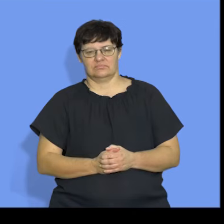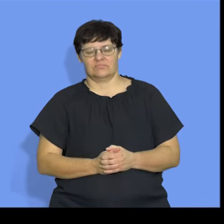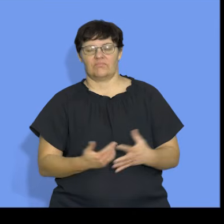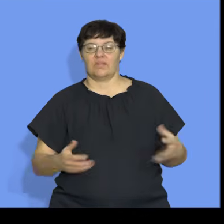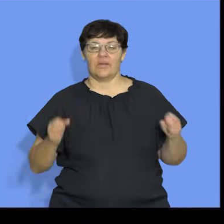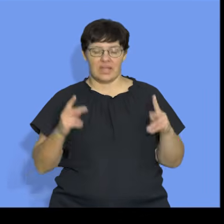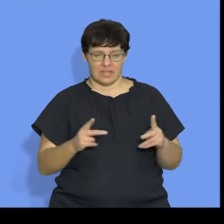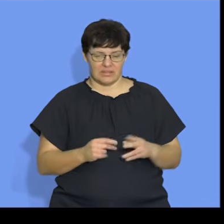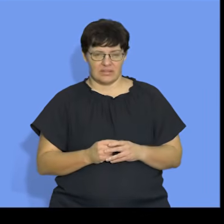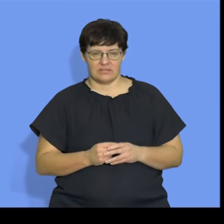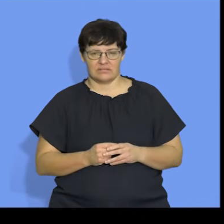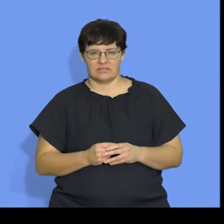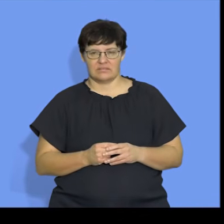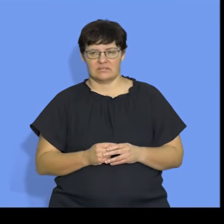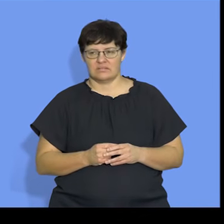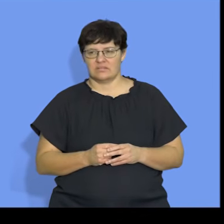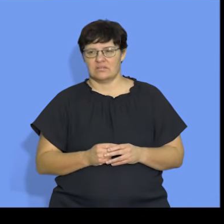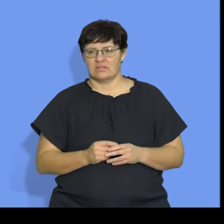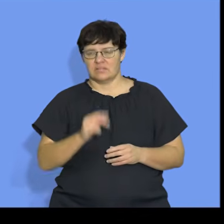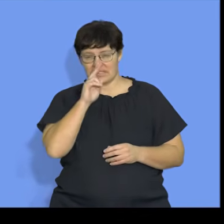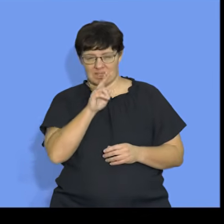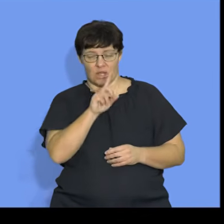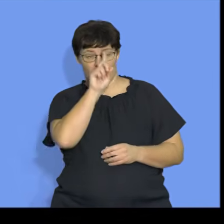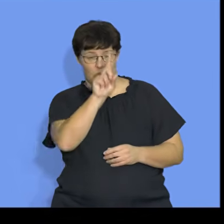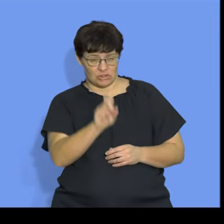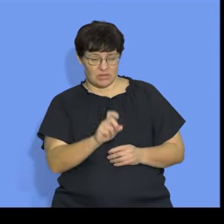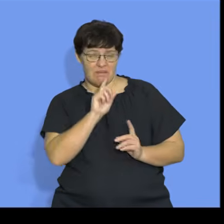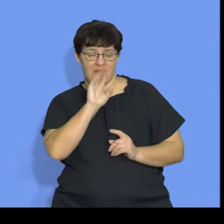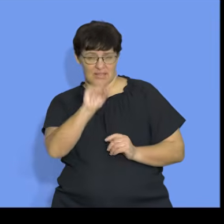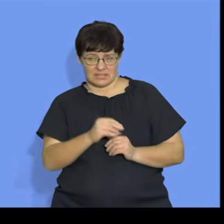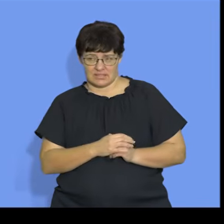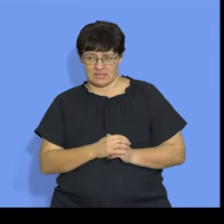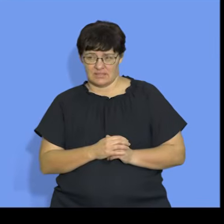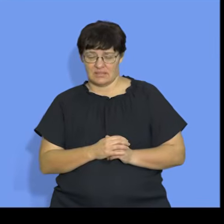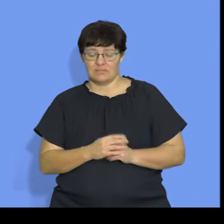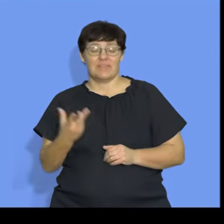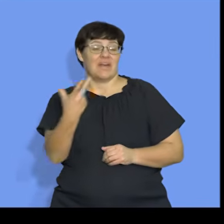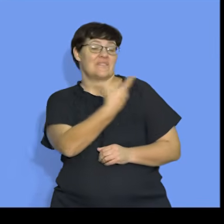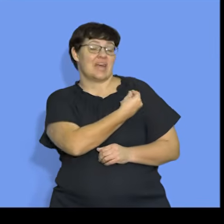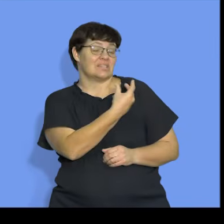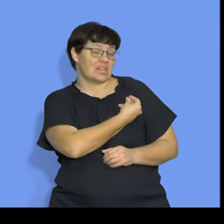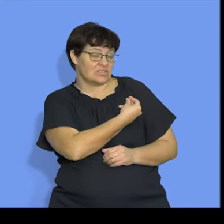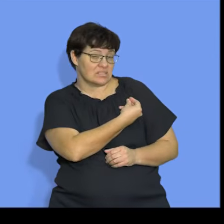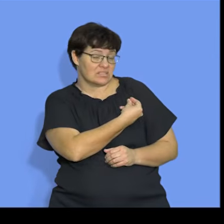All right, guys, so if we have a look at the questions that we asked. Right,